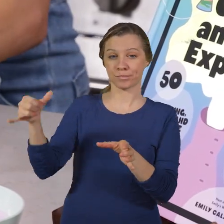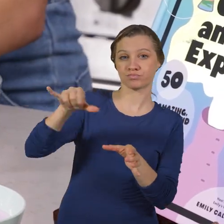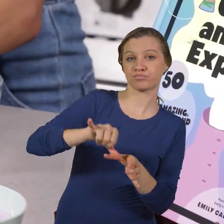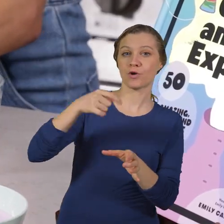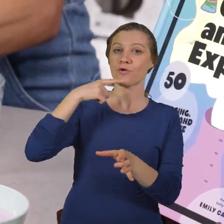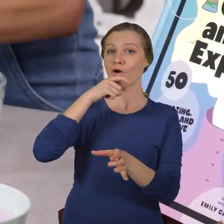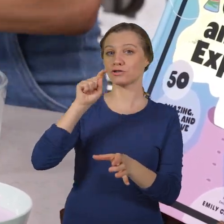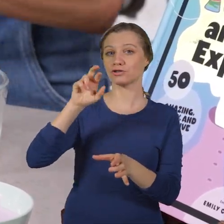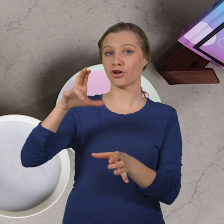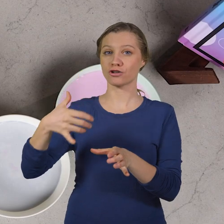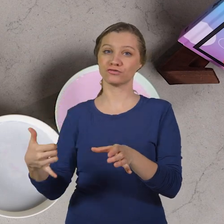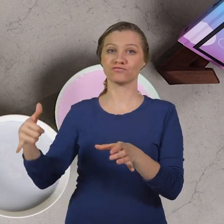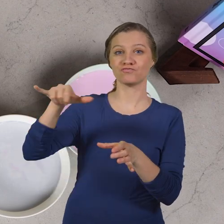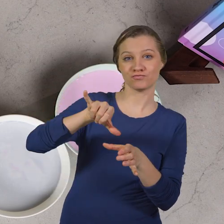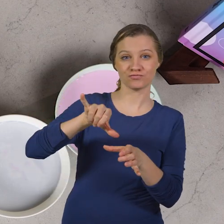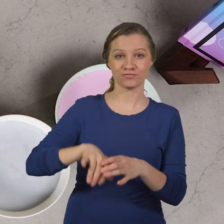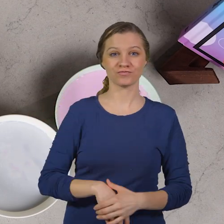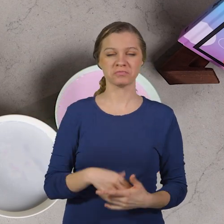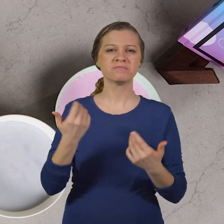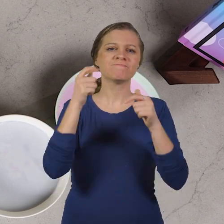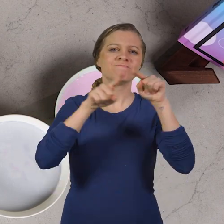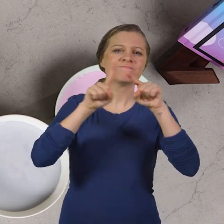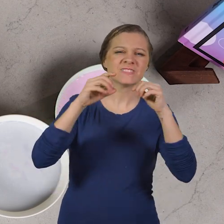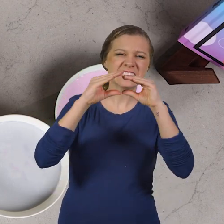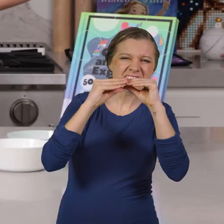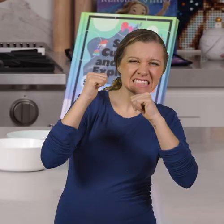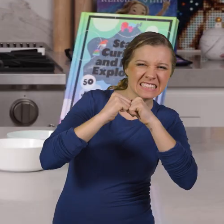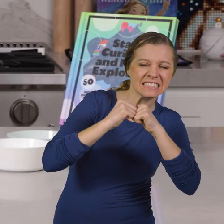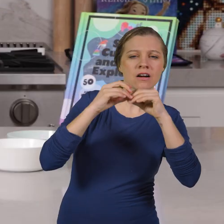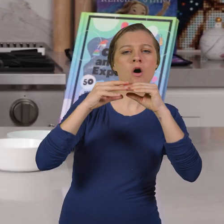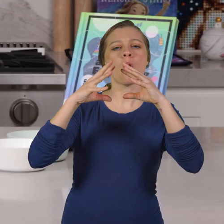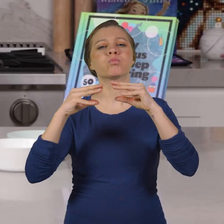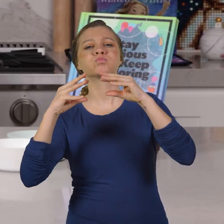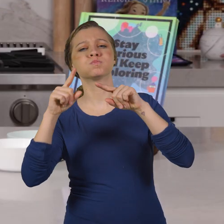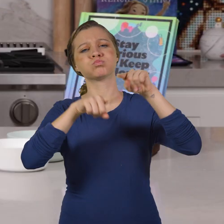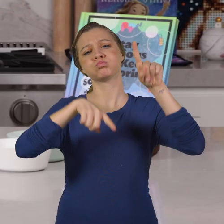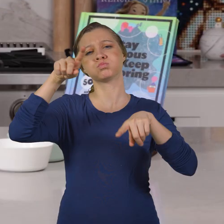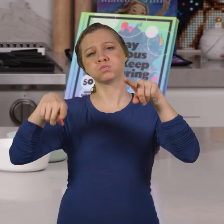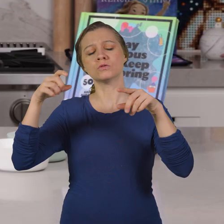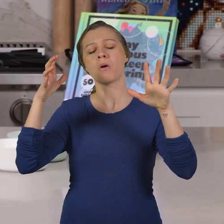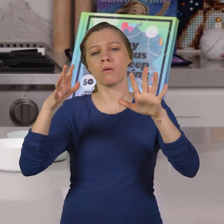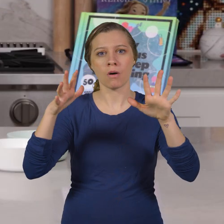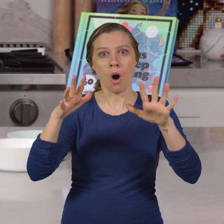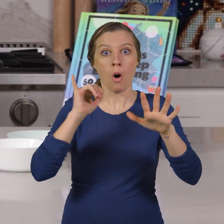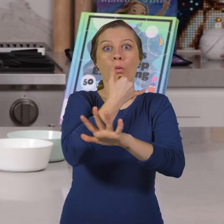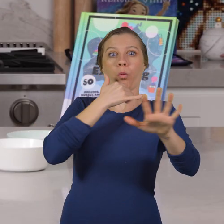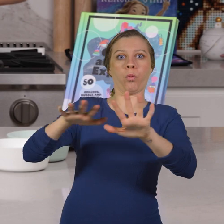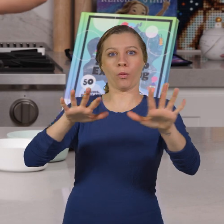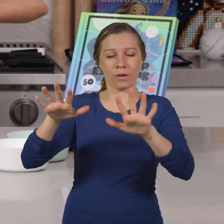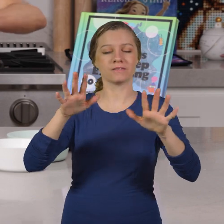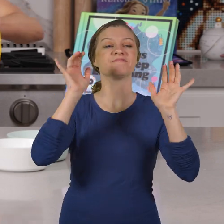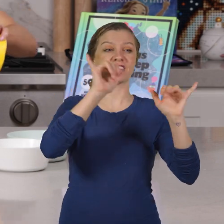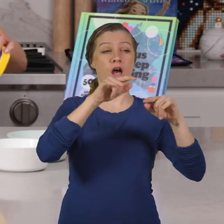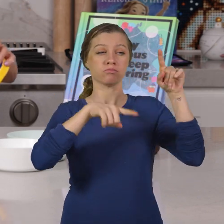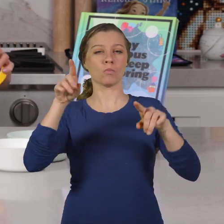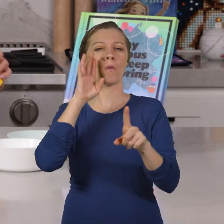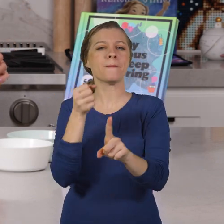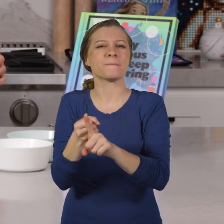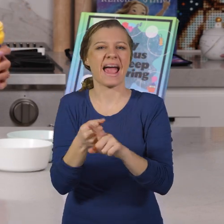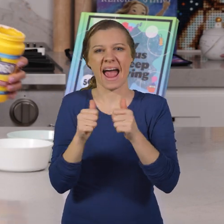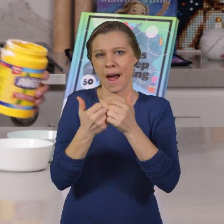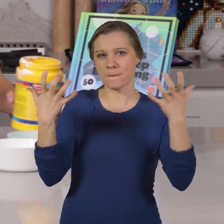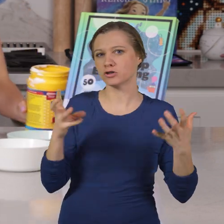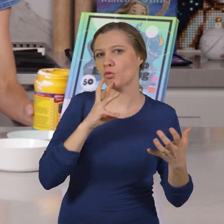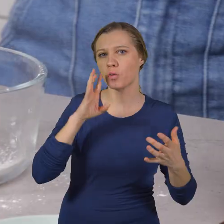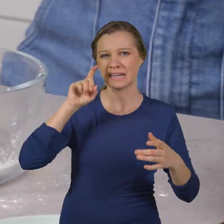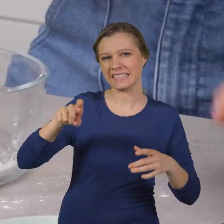add 1 cup of cornstarch to our bowl. All cornstarch has a little bit of a different density, so that can also impact how much